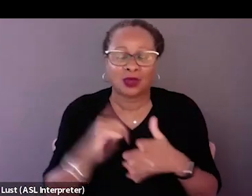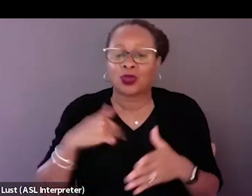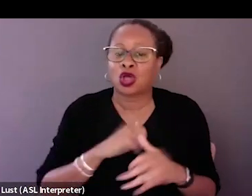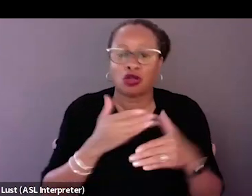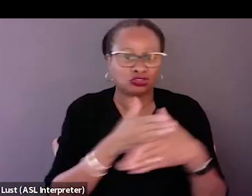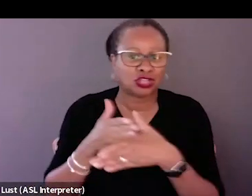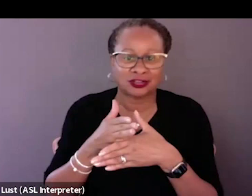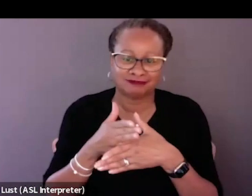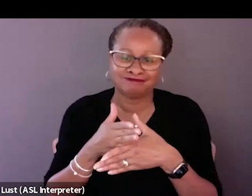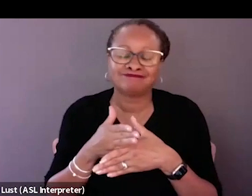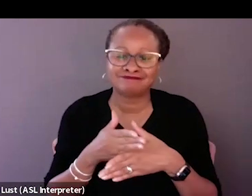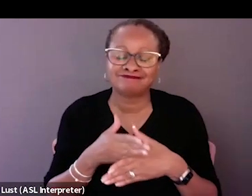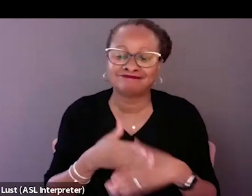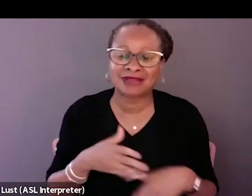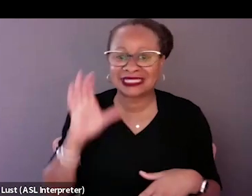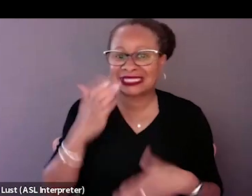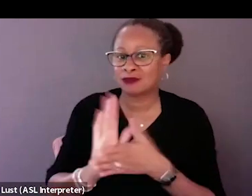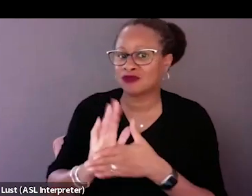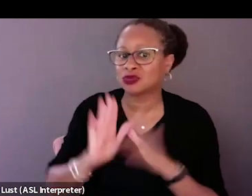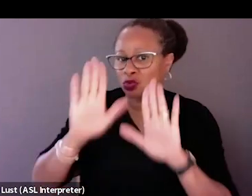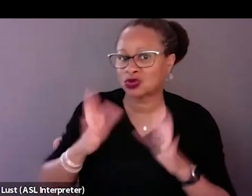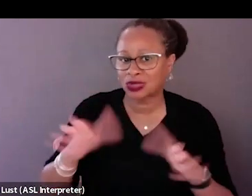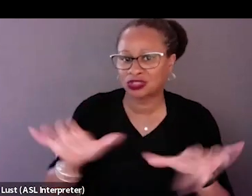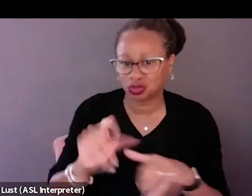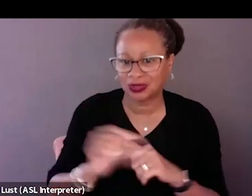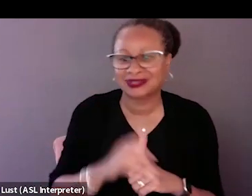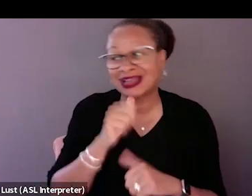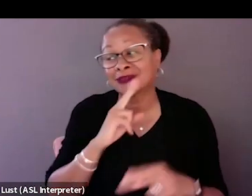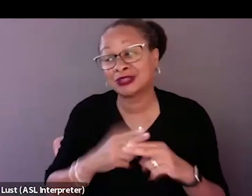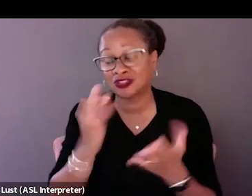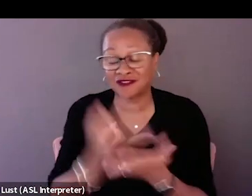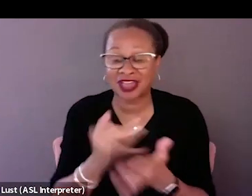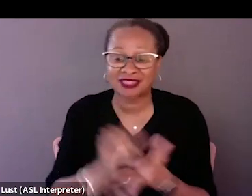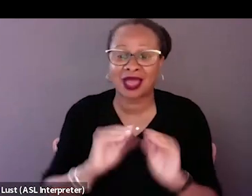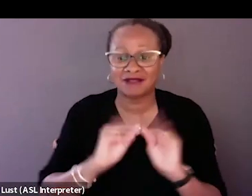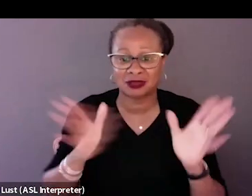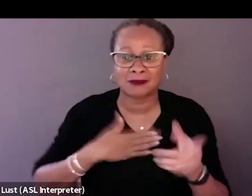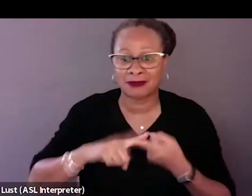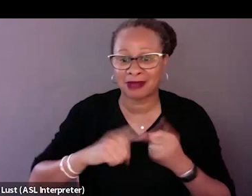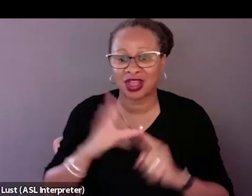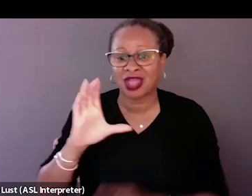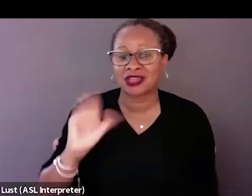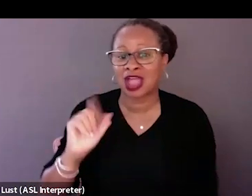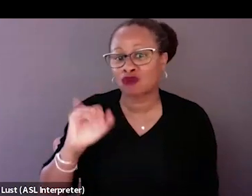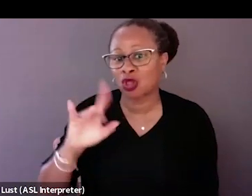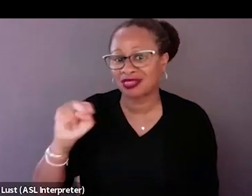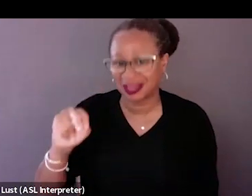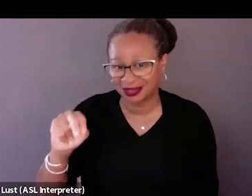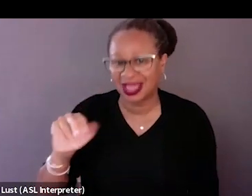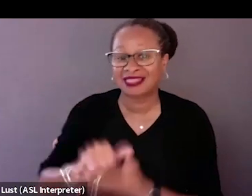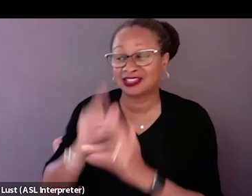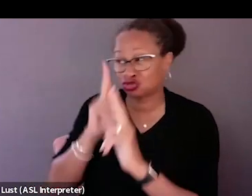share. And it just seemed like movies were a really great way to do this. Not to mention the fact that obviously my friend Caroline, who the film is very much a tribute